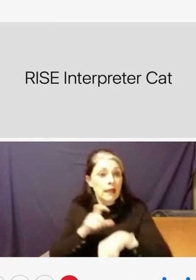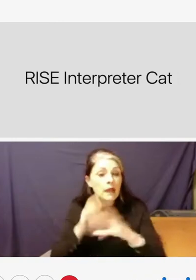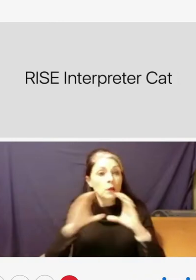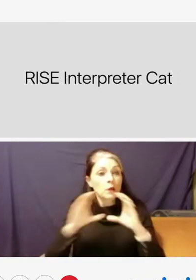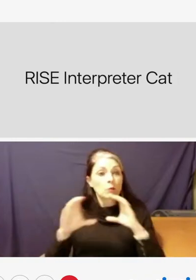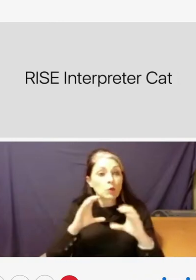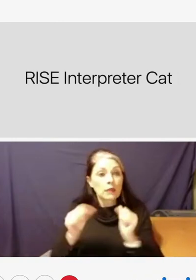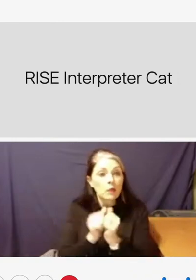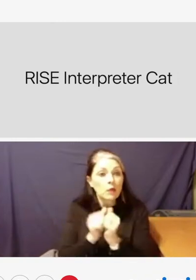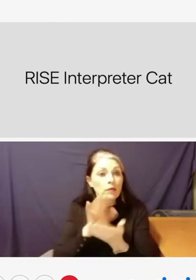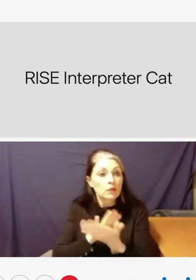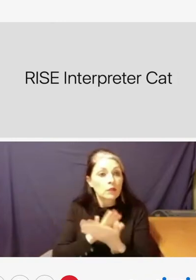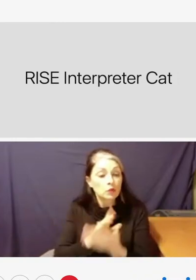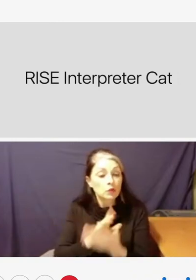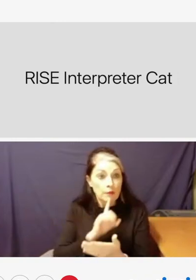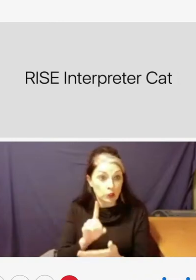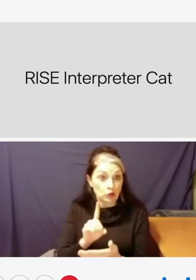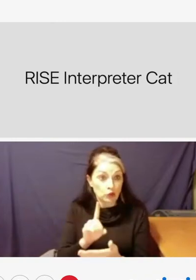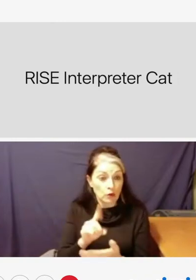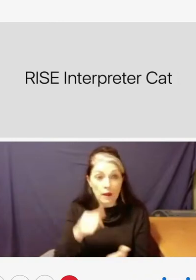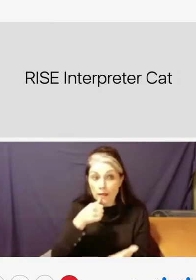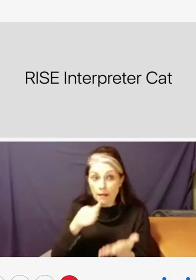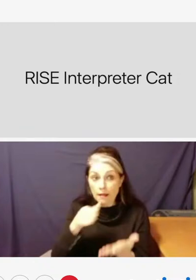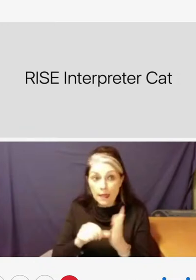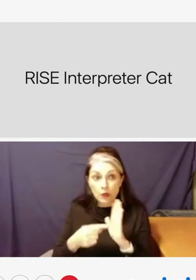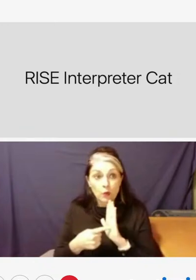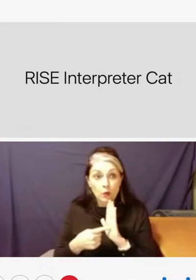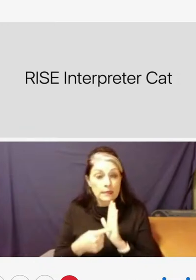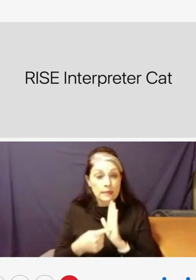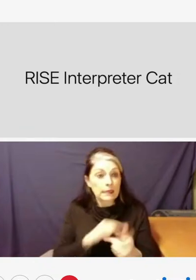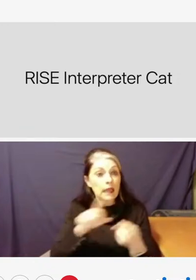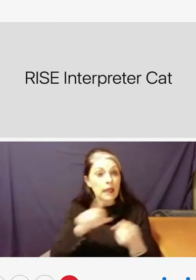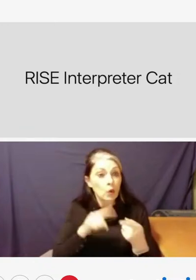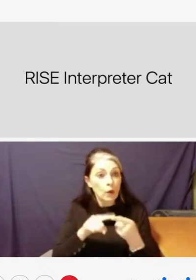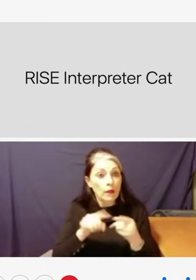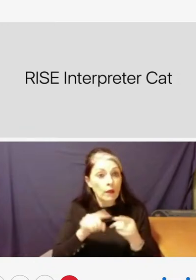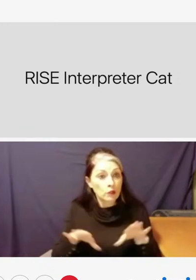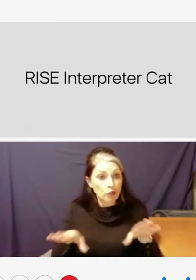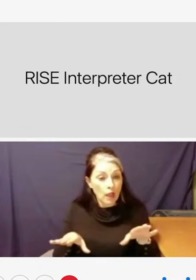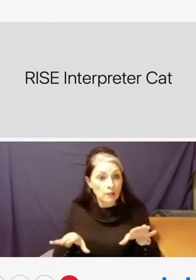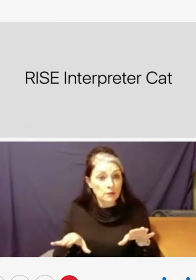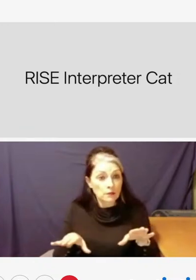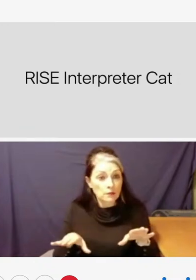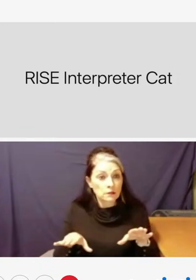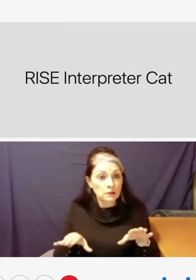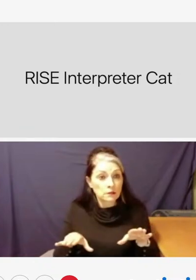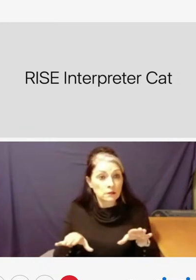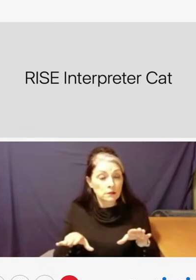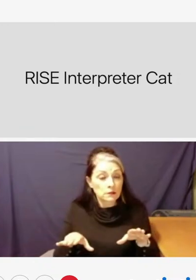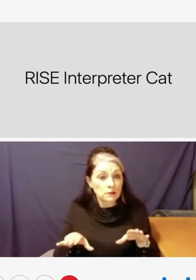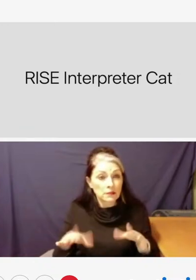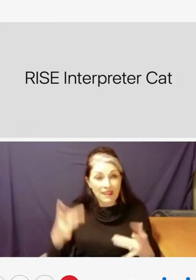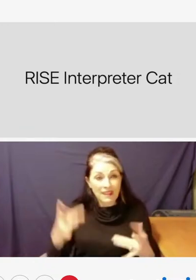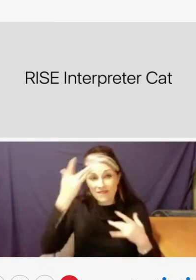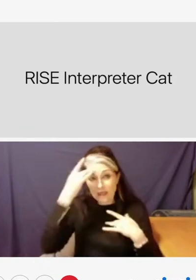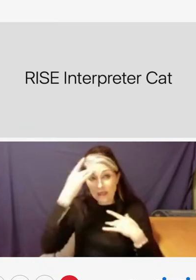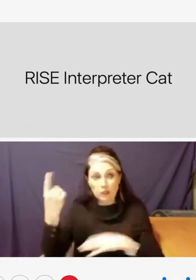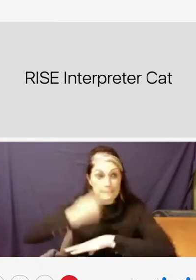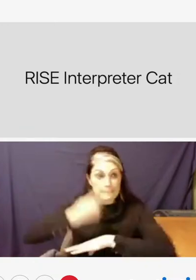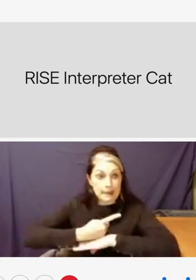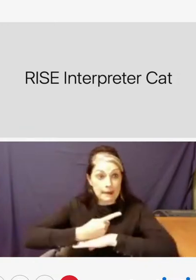sure the letter will indicate when their child uh the Infectious date of the student who was